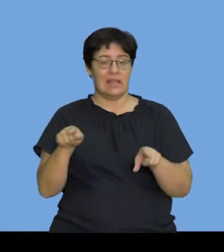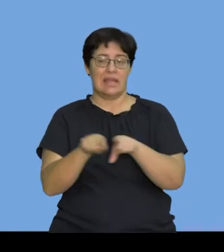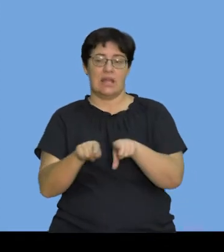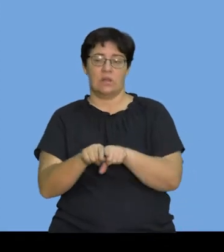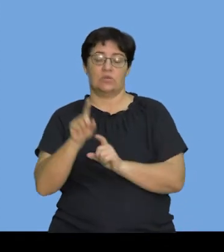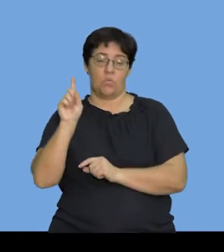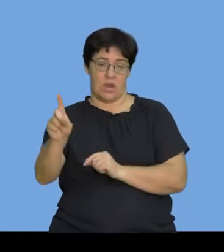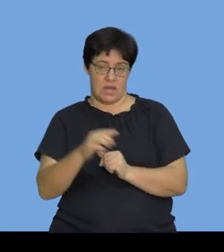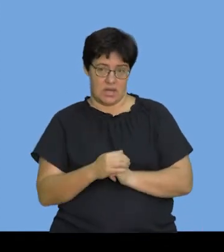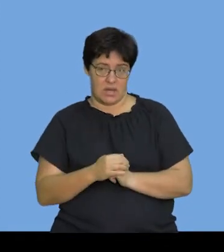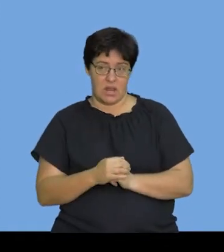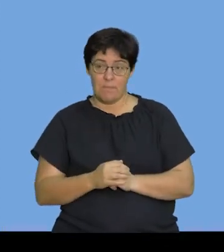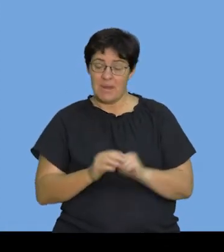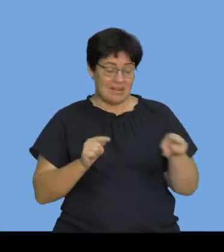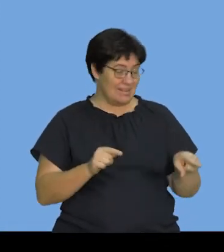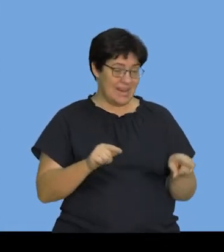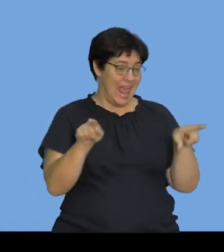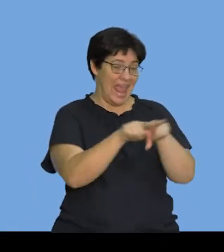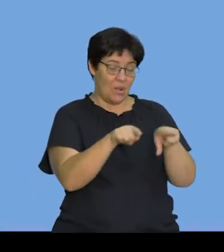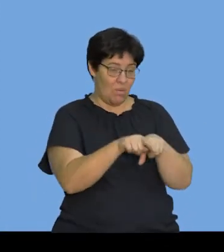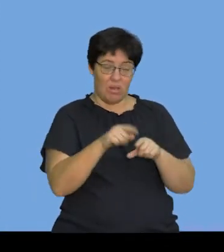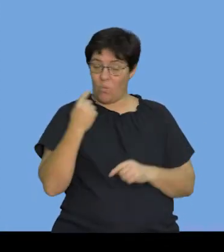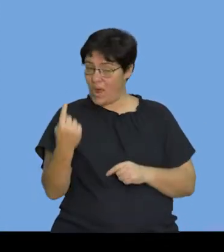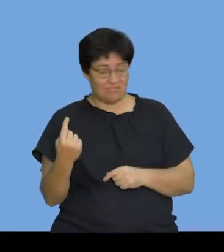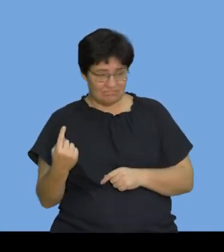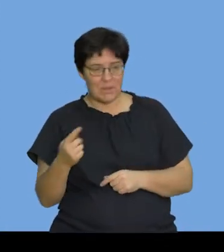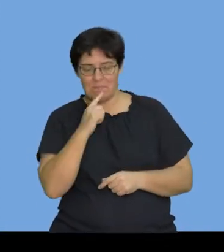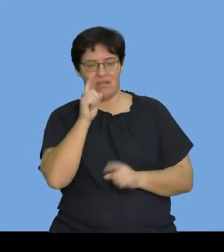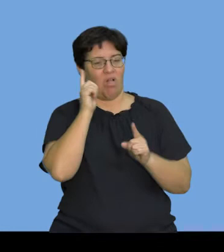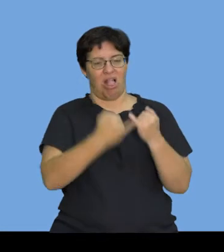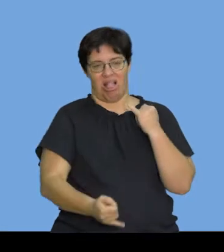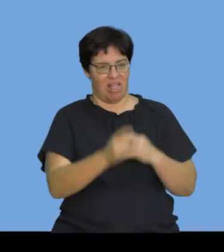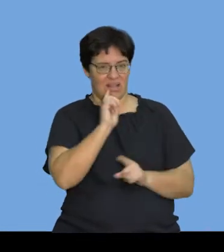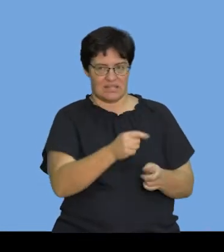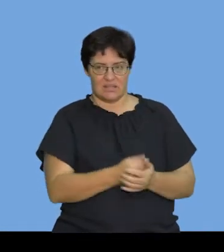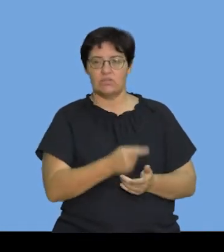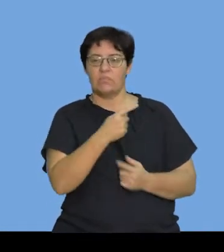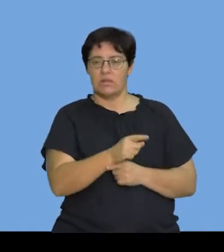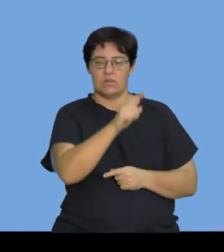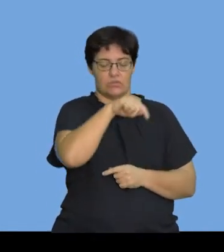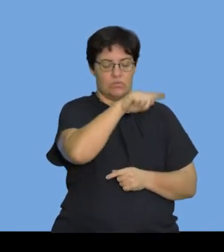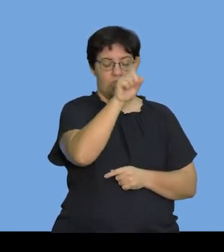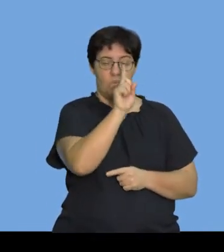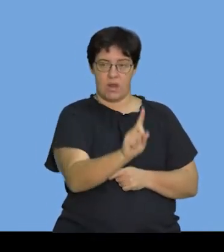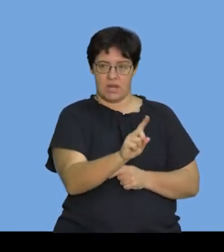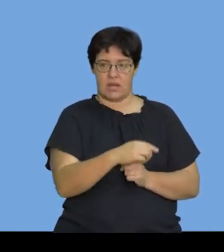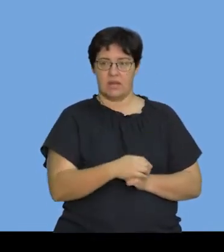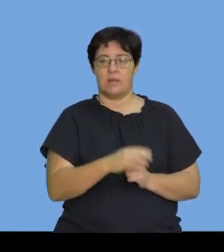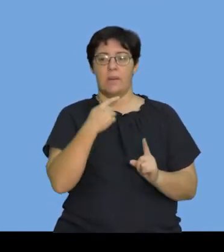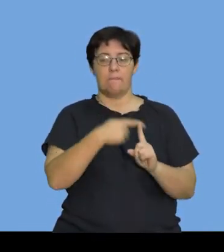it is not equal to 1, then minus 2 is not one of the answers. So this will be square root of 1 plus